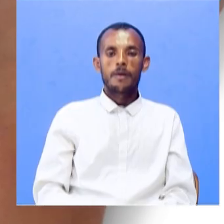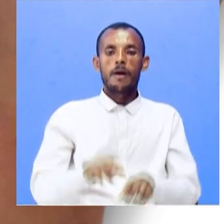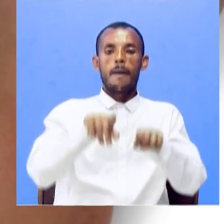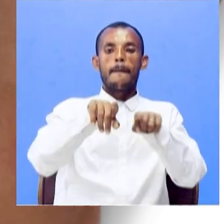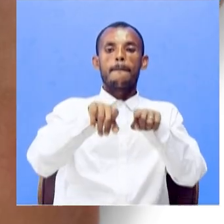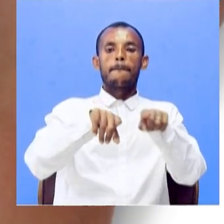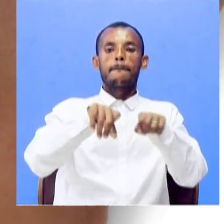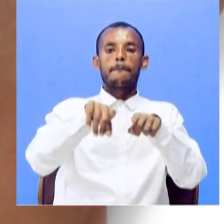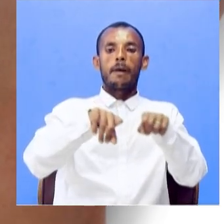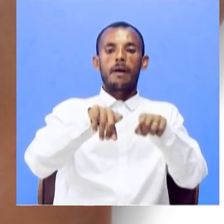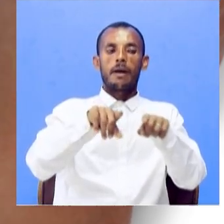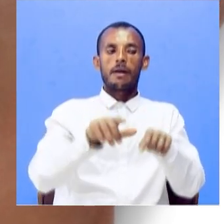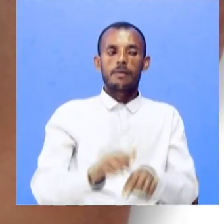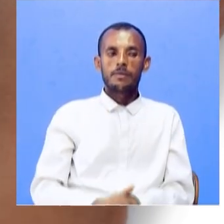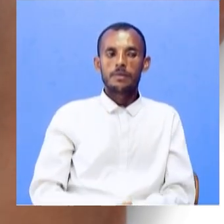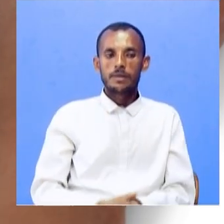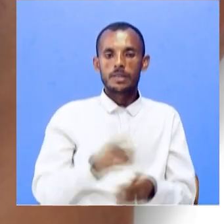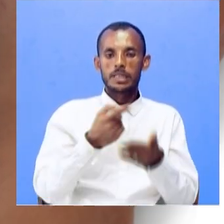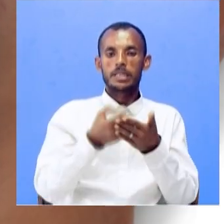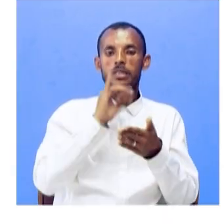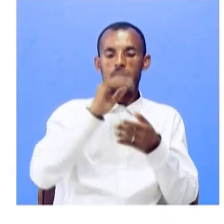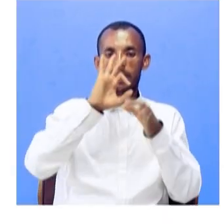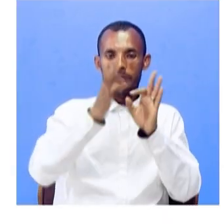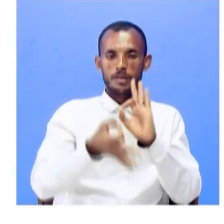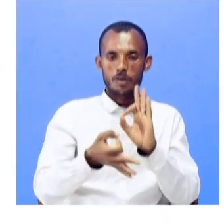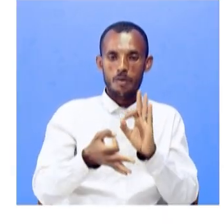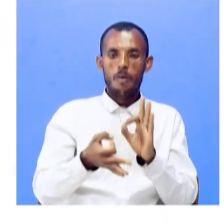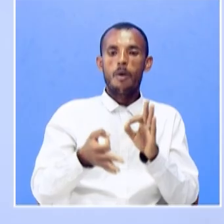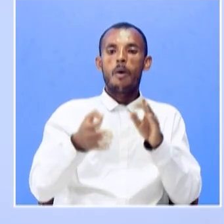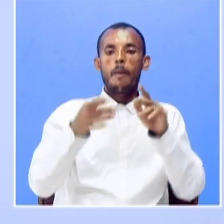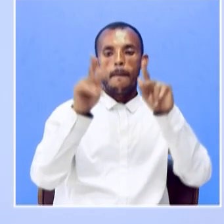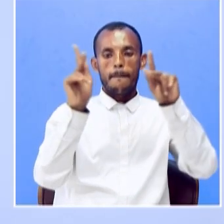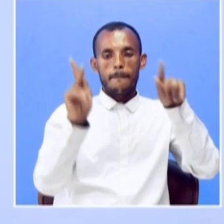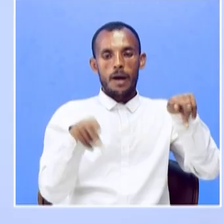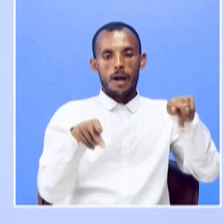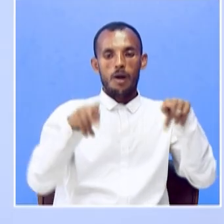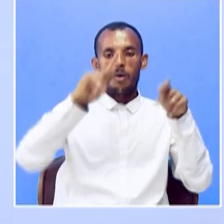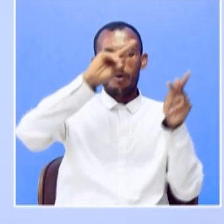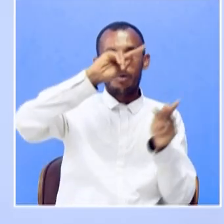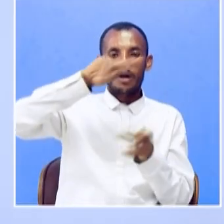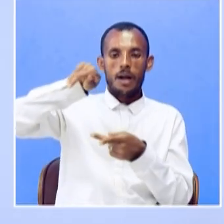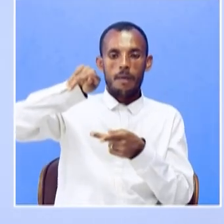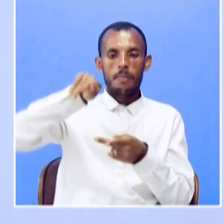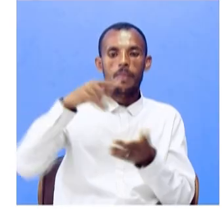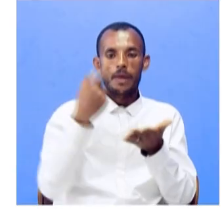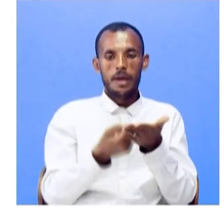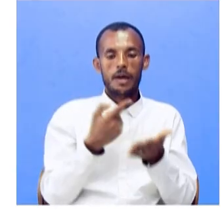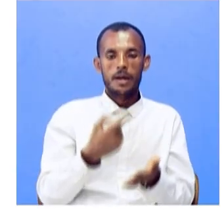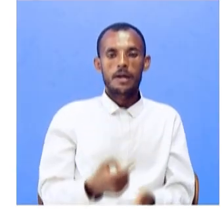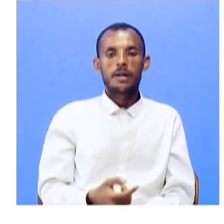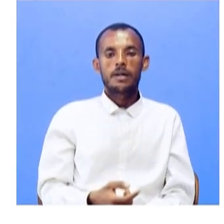parallel. This is the definition of parallelogram. So here, look this